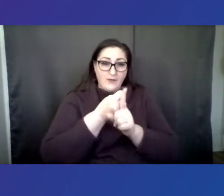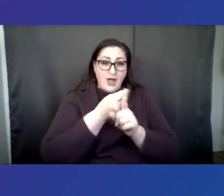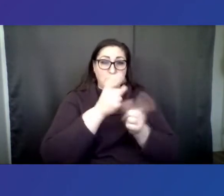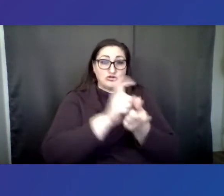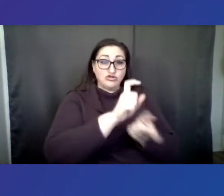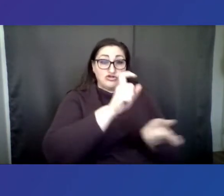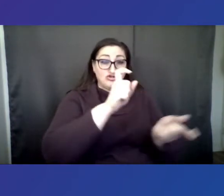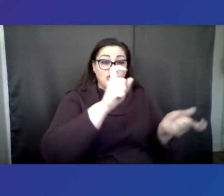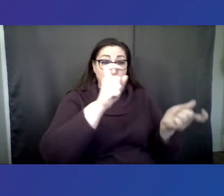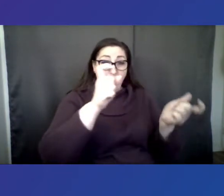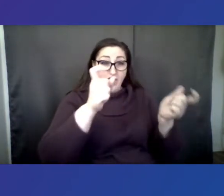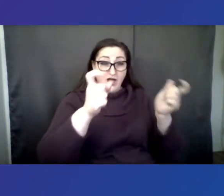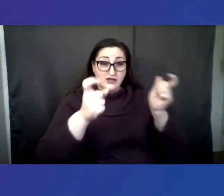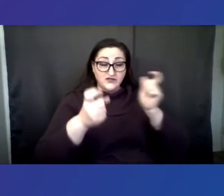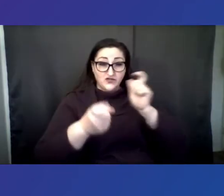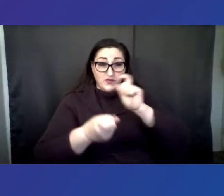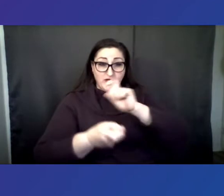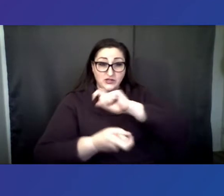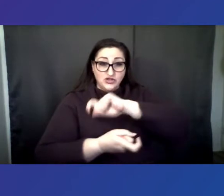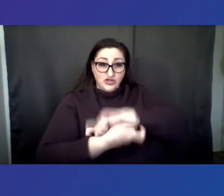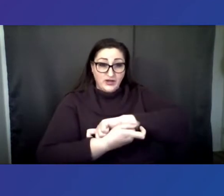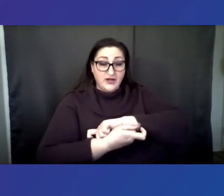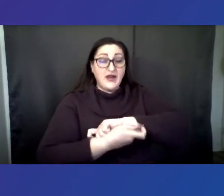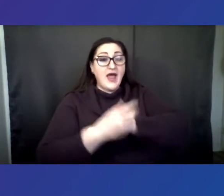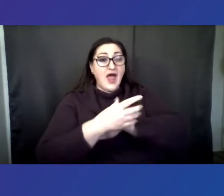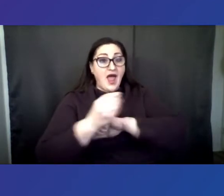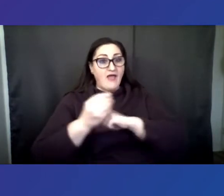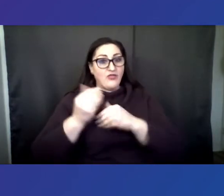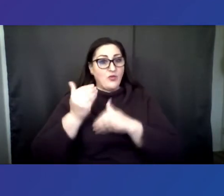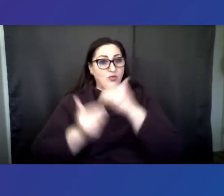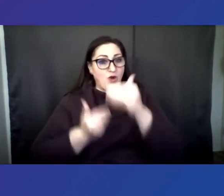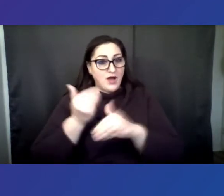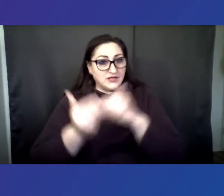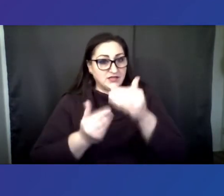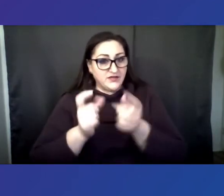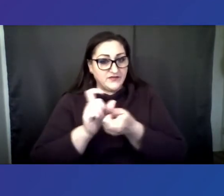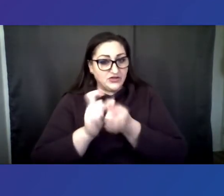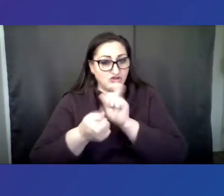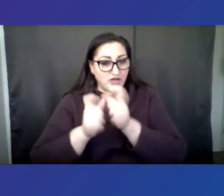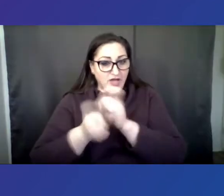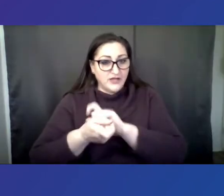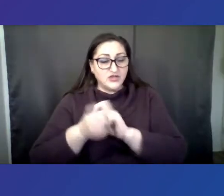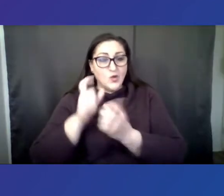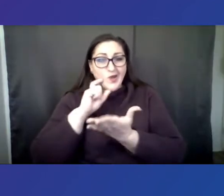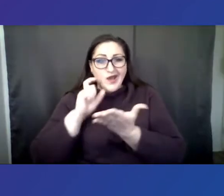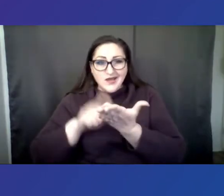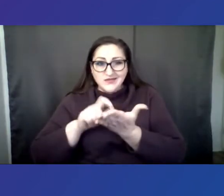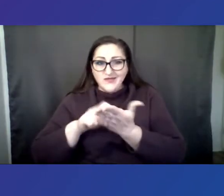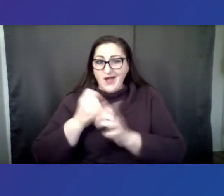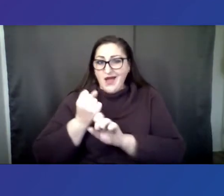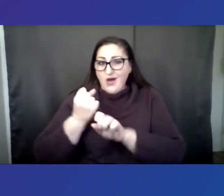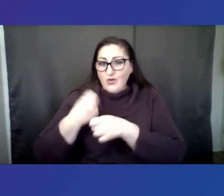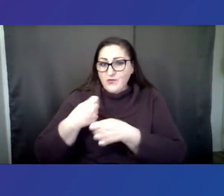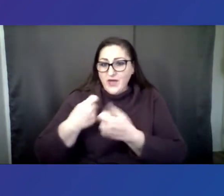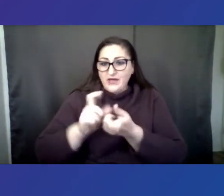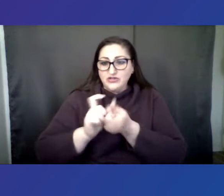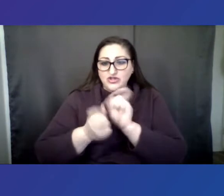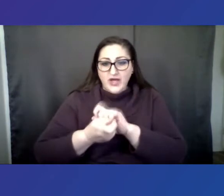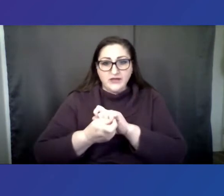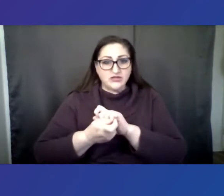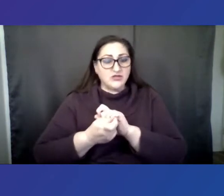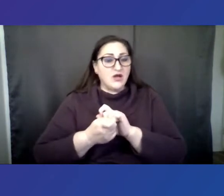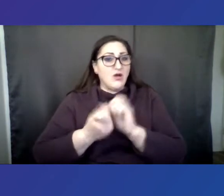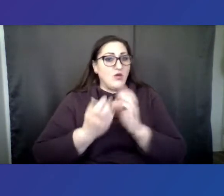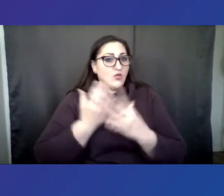process of change. In essence, identifying the pathways towards making change in our dance spaces, our